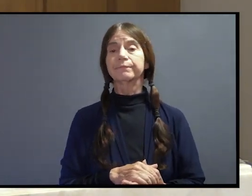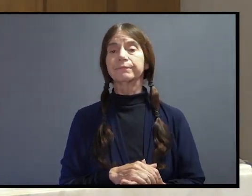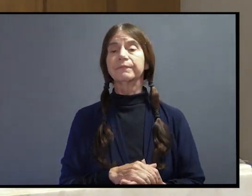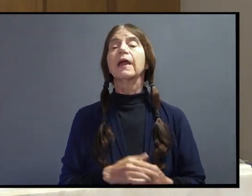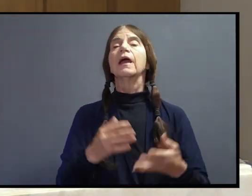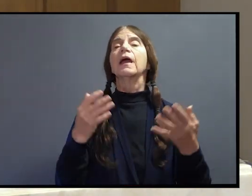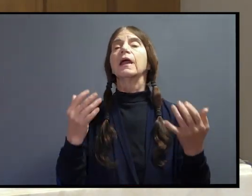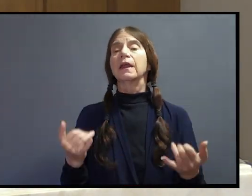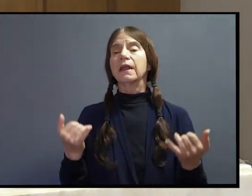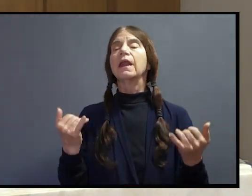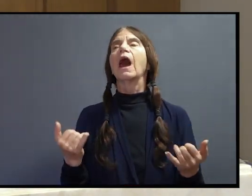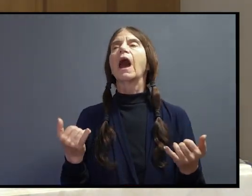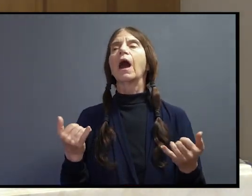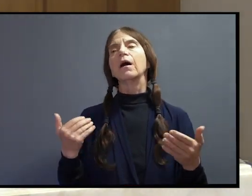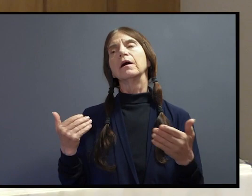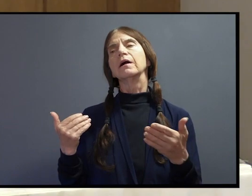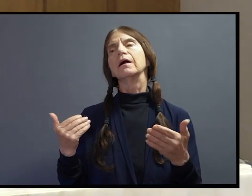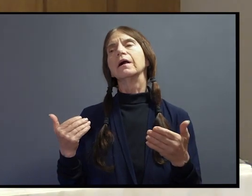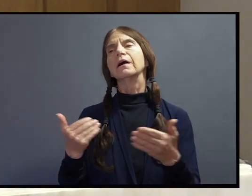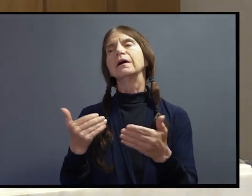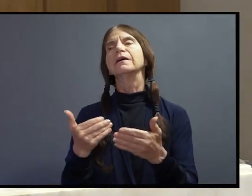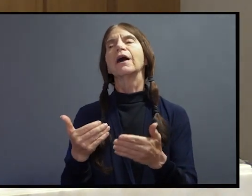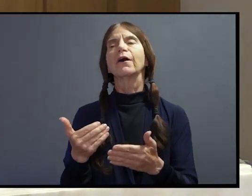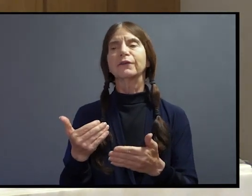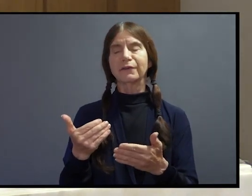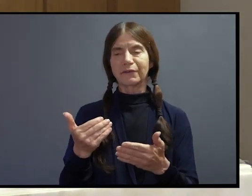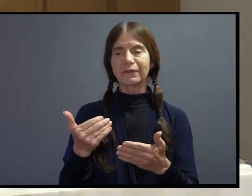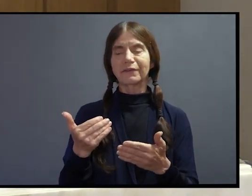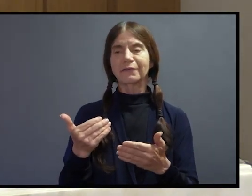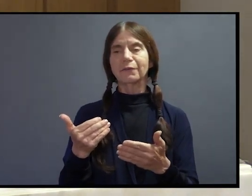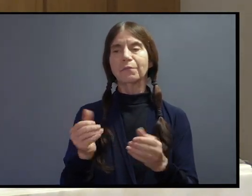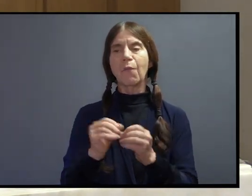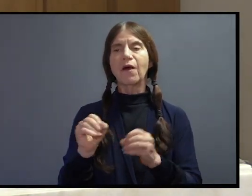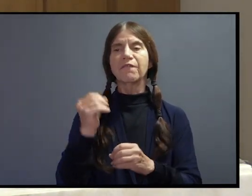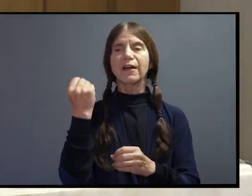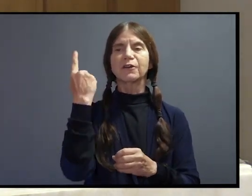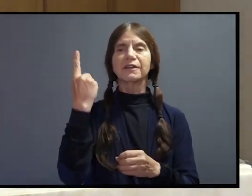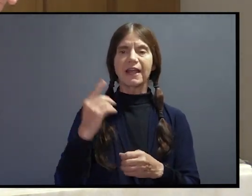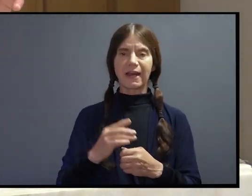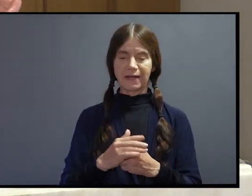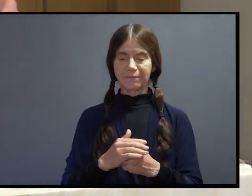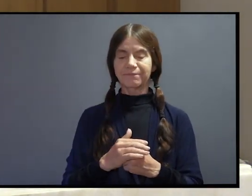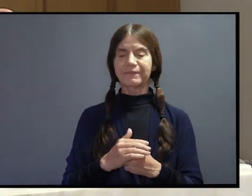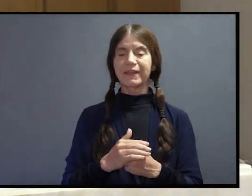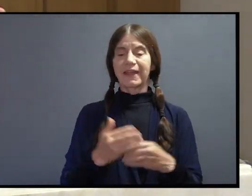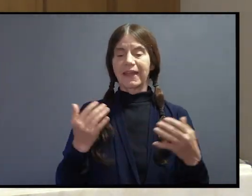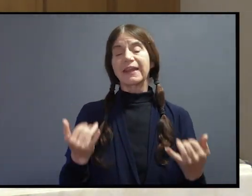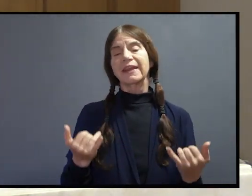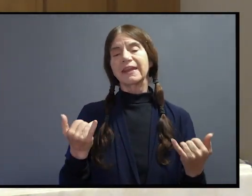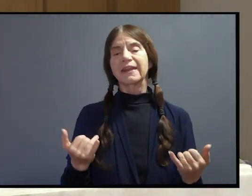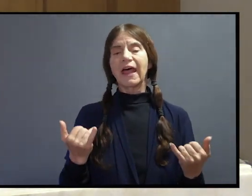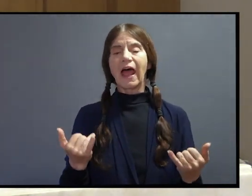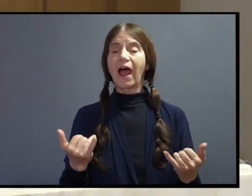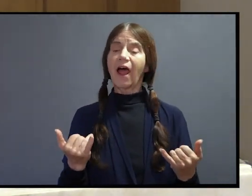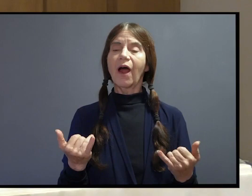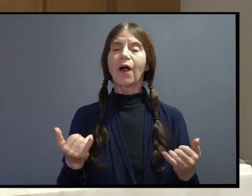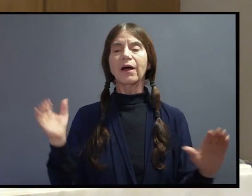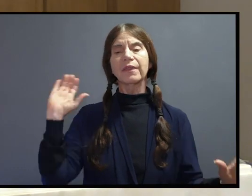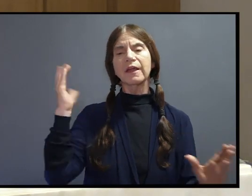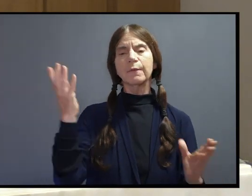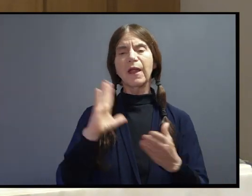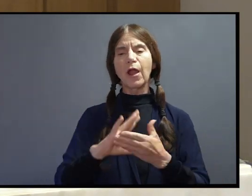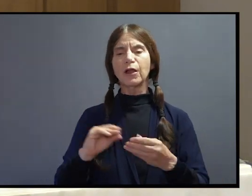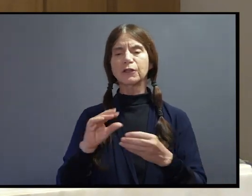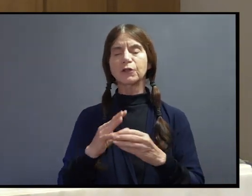now we are finally getting somewhere. Now we can understand the parables